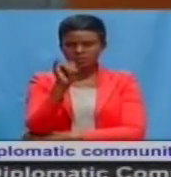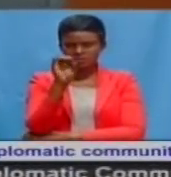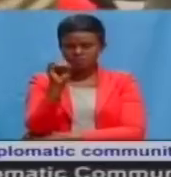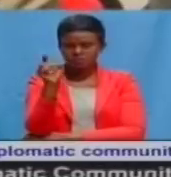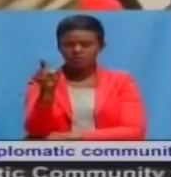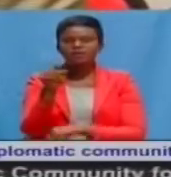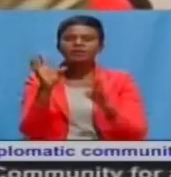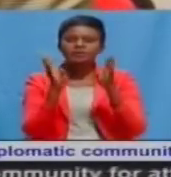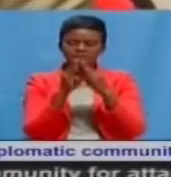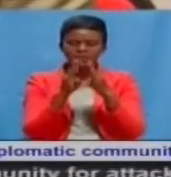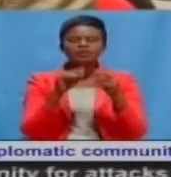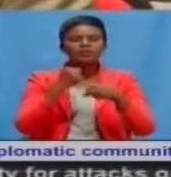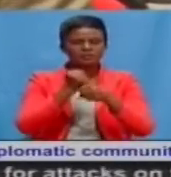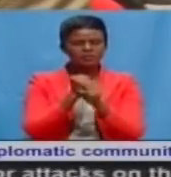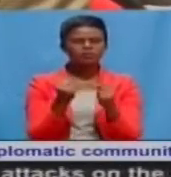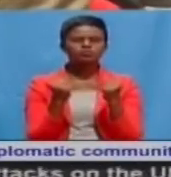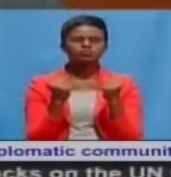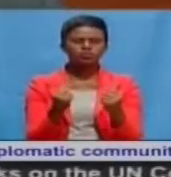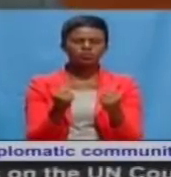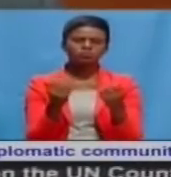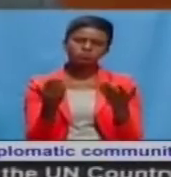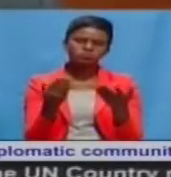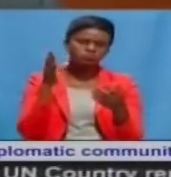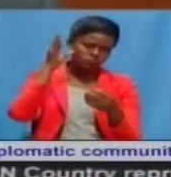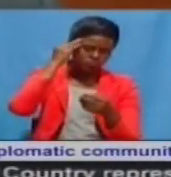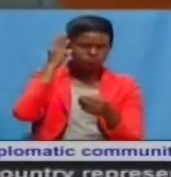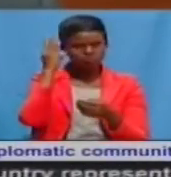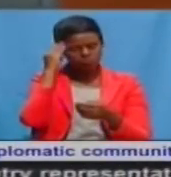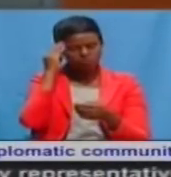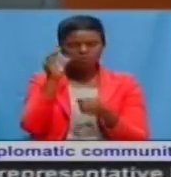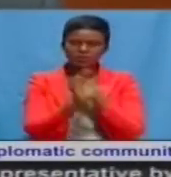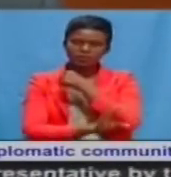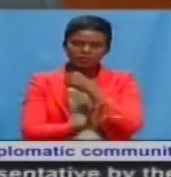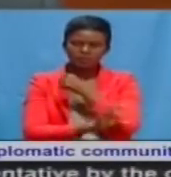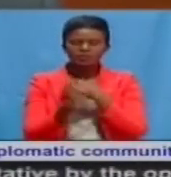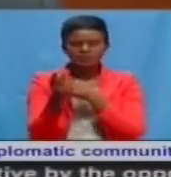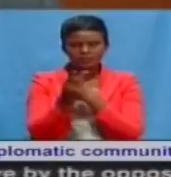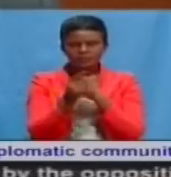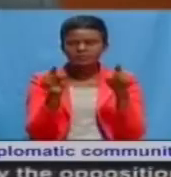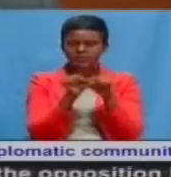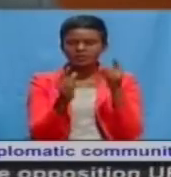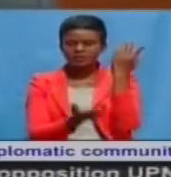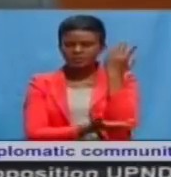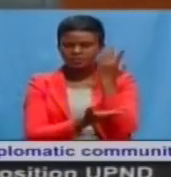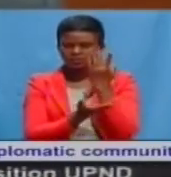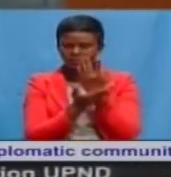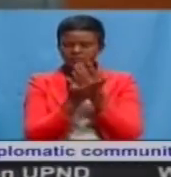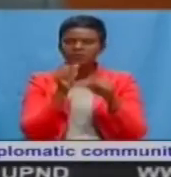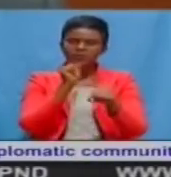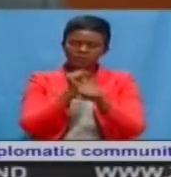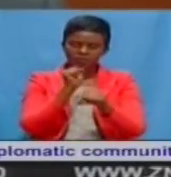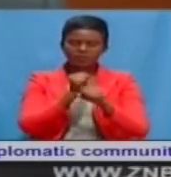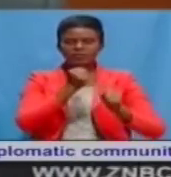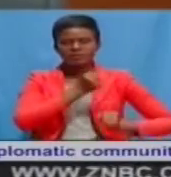meeting will deepen and consolidate reciprocal knowledge between the two countries and improve coordination between